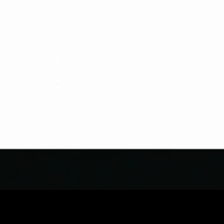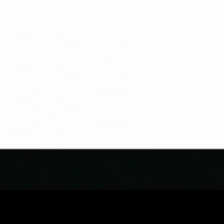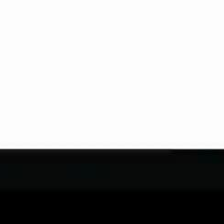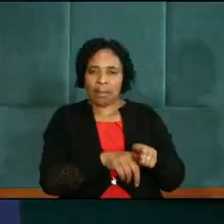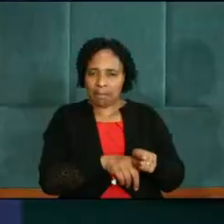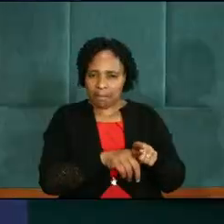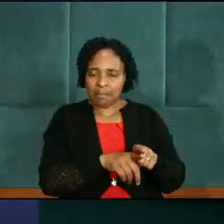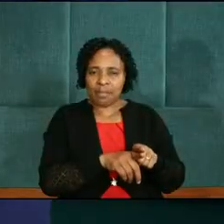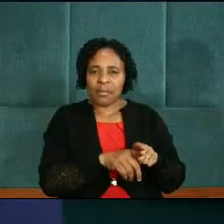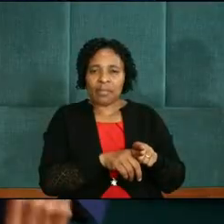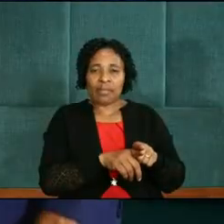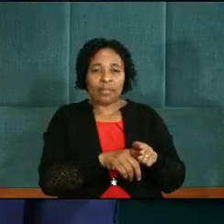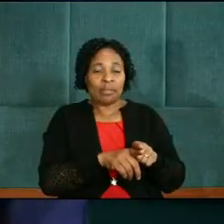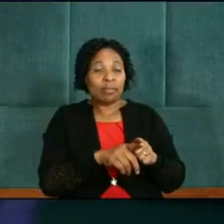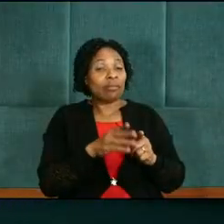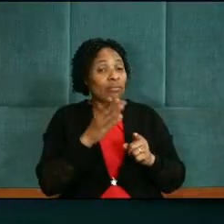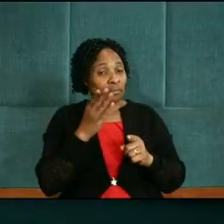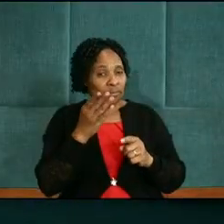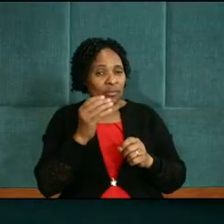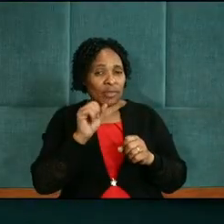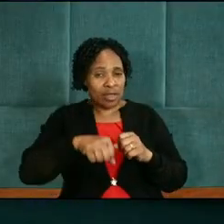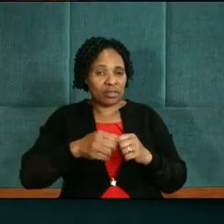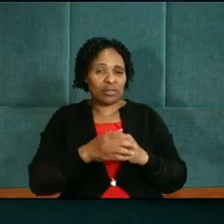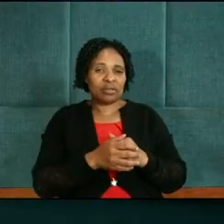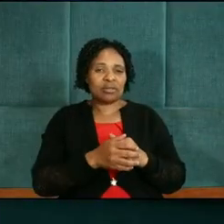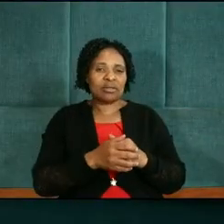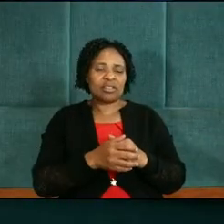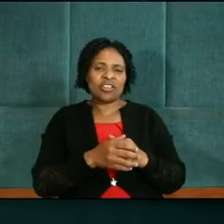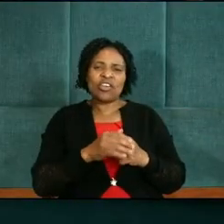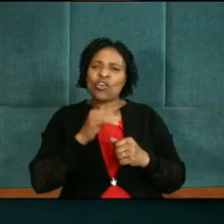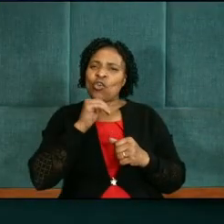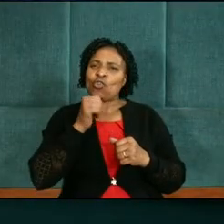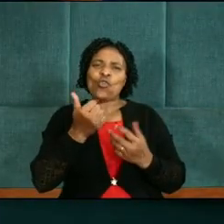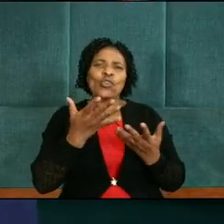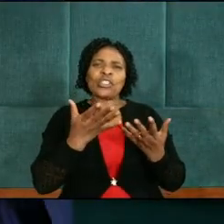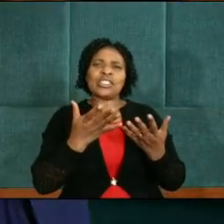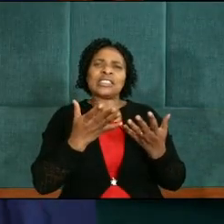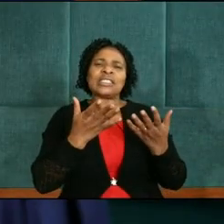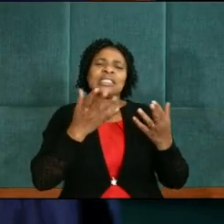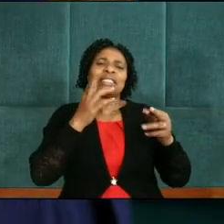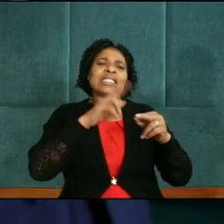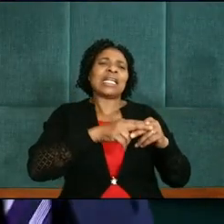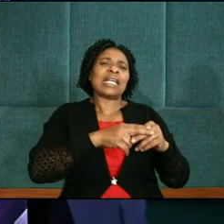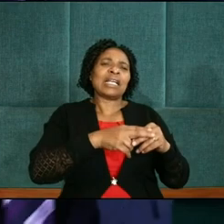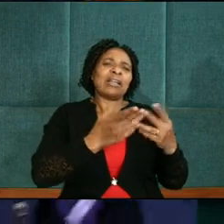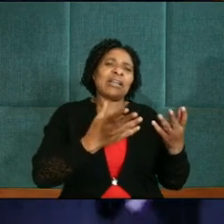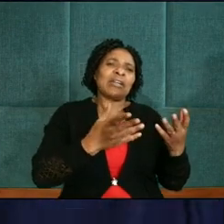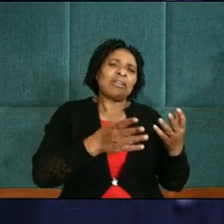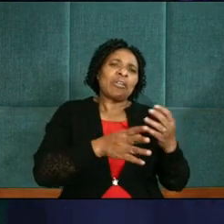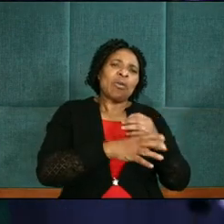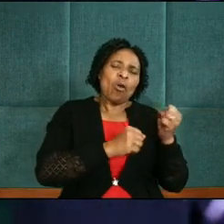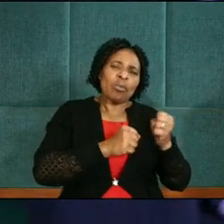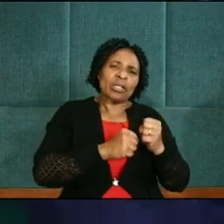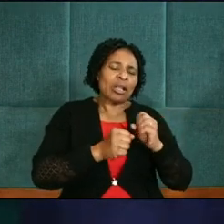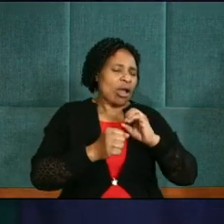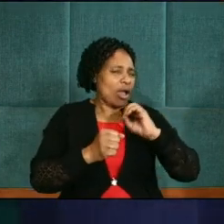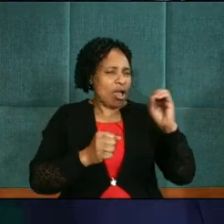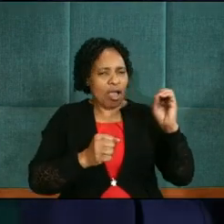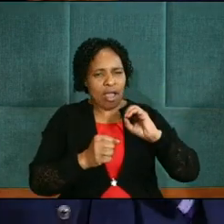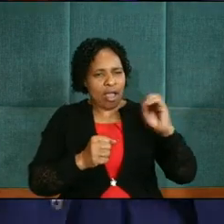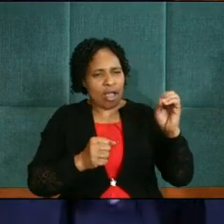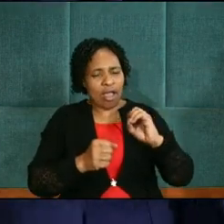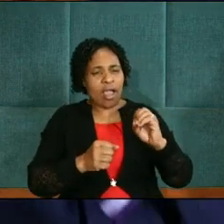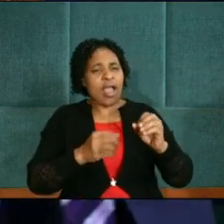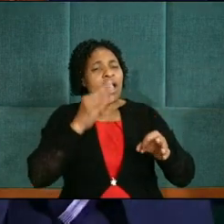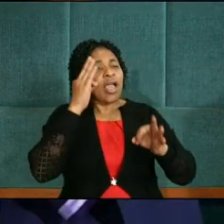make sense? Yeah. So it's not just lying, go beep, beep, and stealing, go beep, beep, and adultery, go beep, beep. No. If